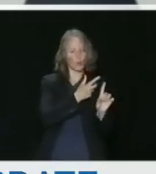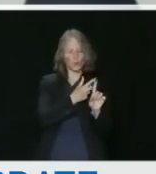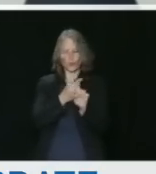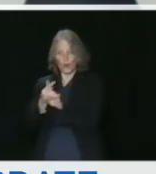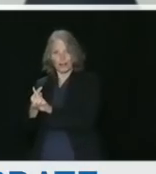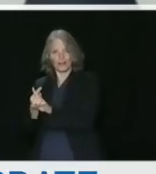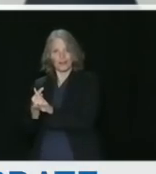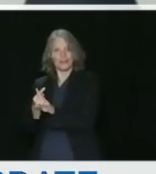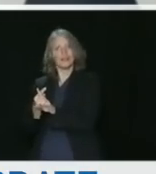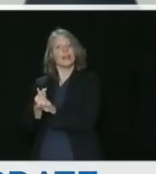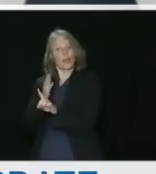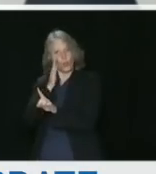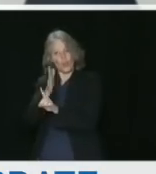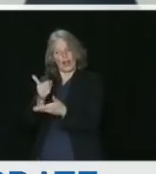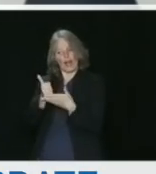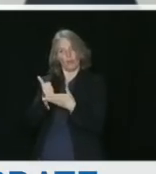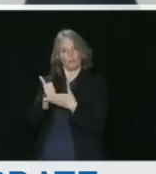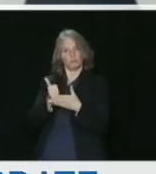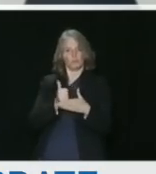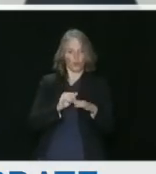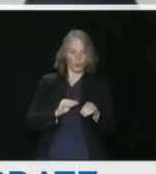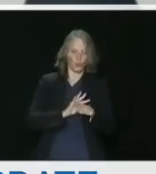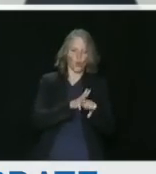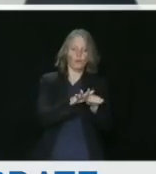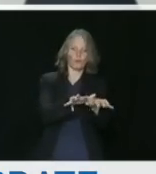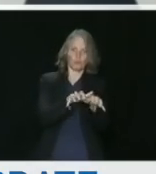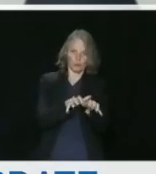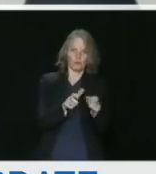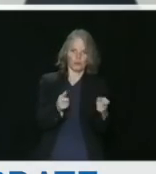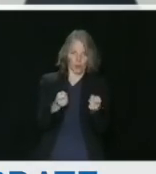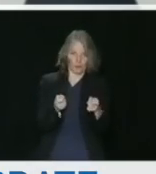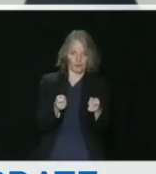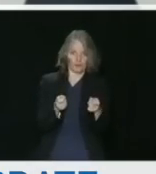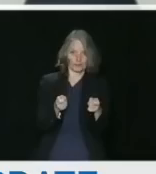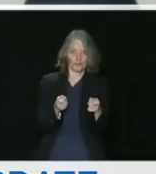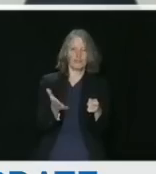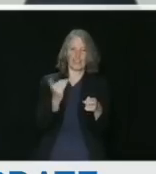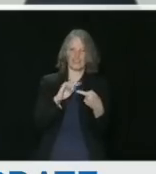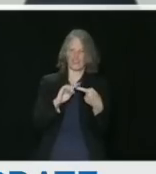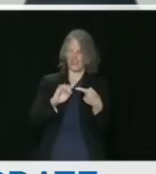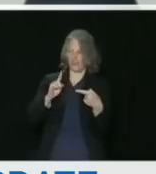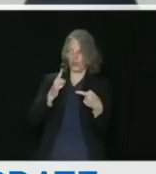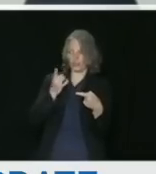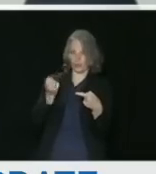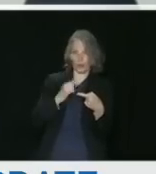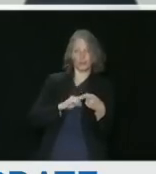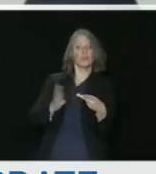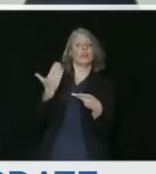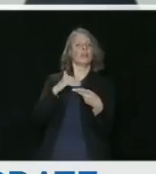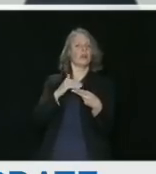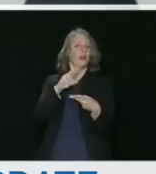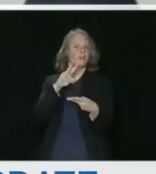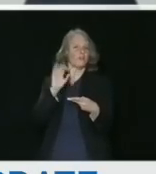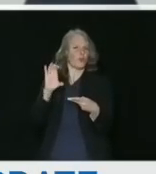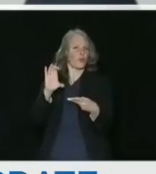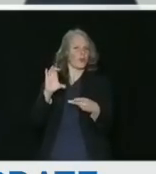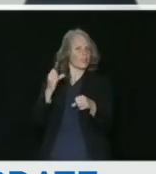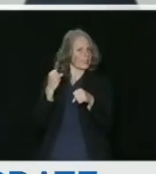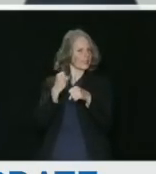order to react against the pandemic. That's the first thing. In terms of the data on variants of concern,